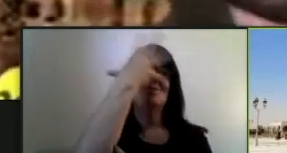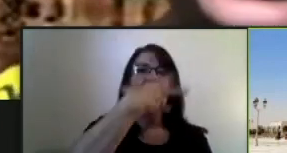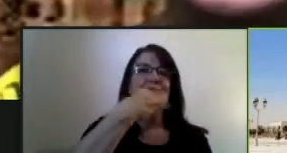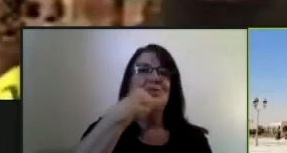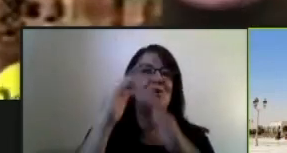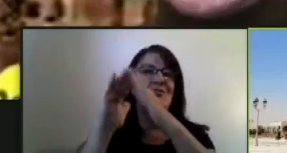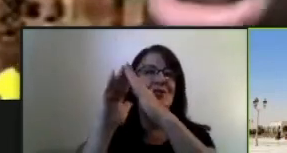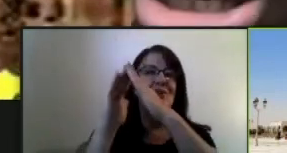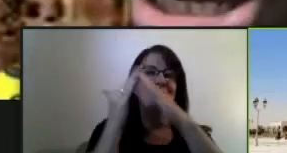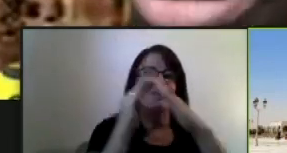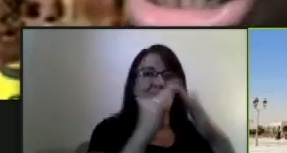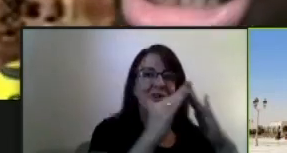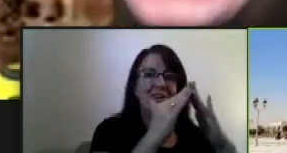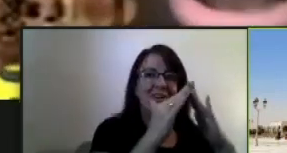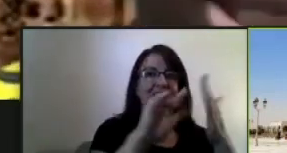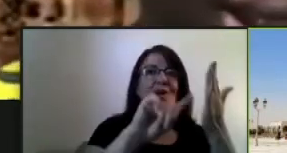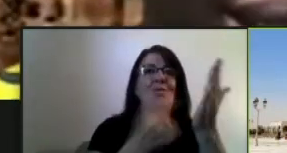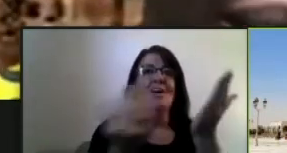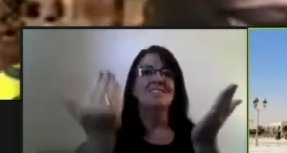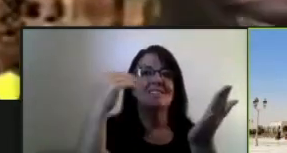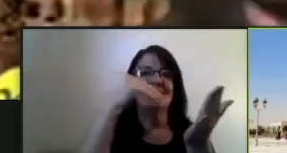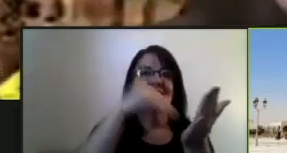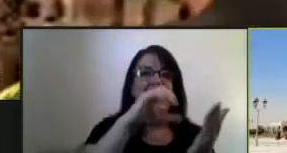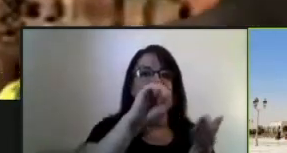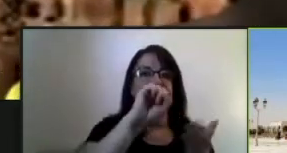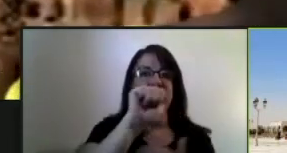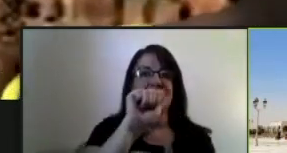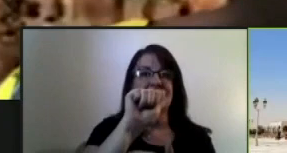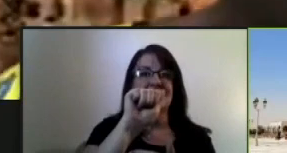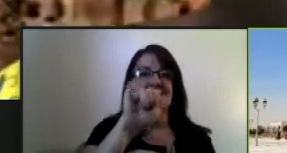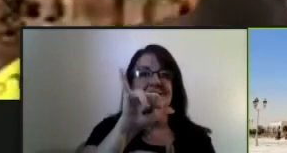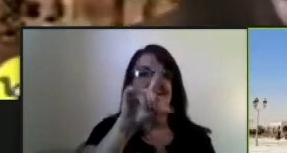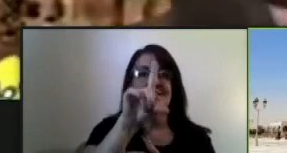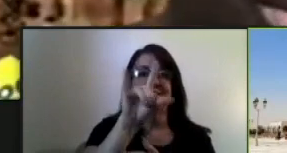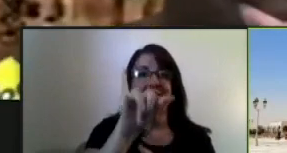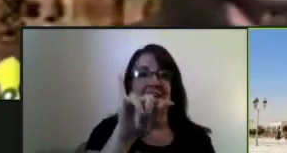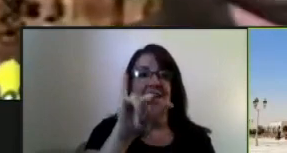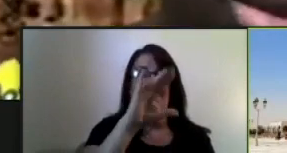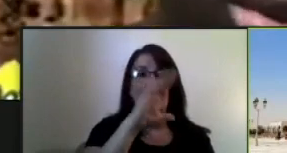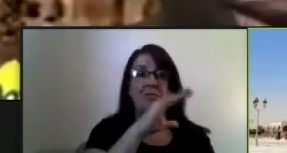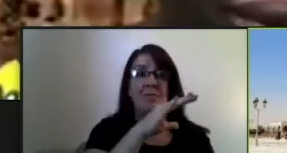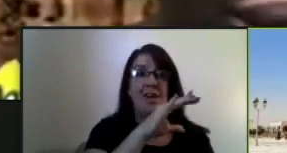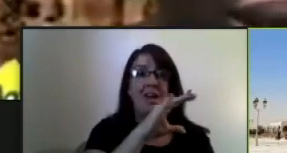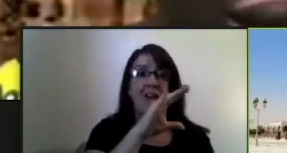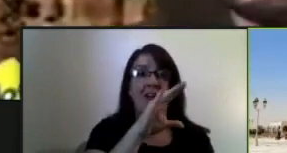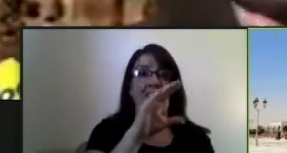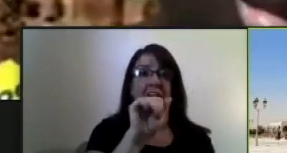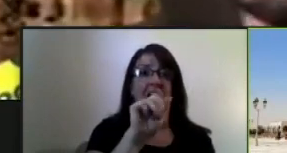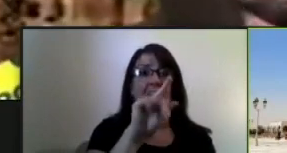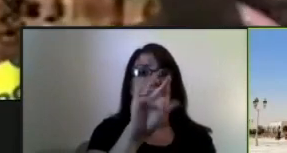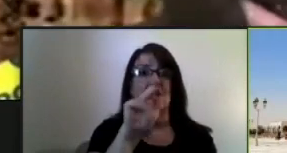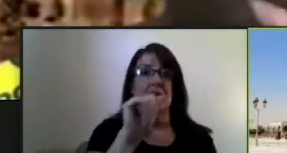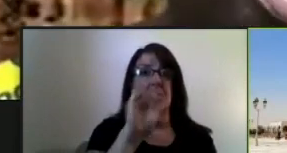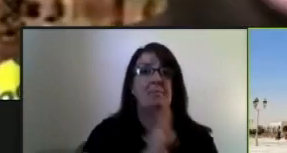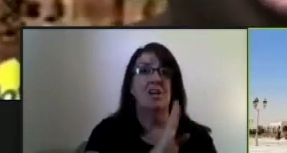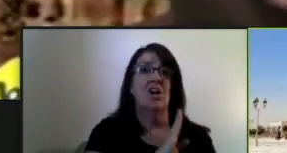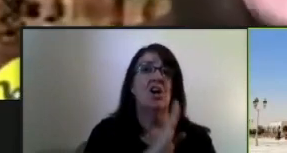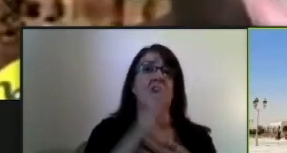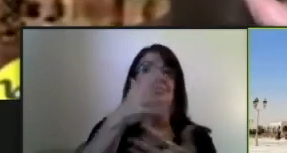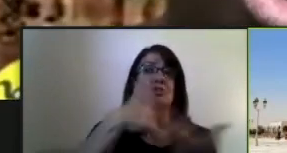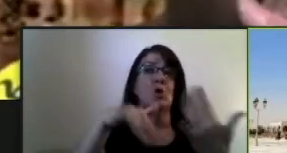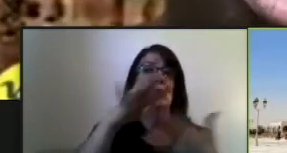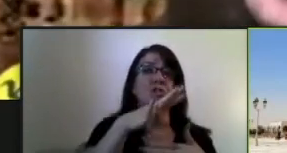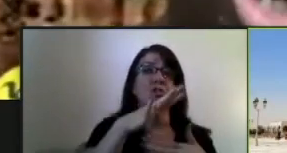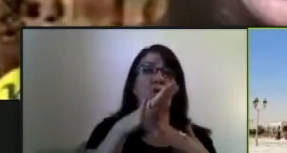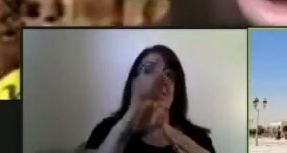community. Once again, my name is Sadie and I'm the founder of the African Bureau for Immigration and Social Affairs. So it is important for